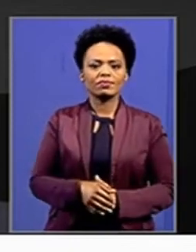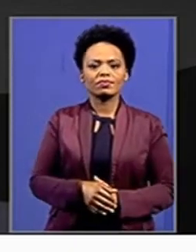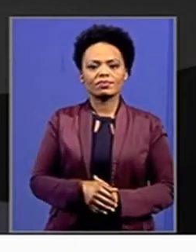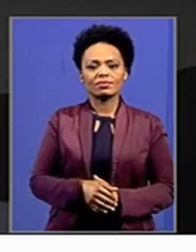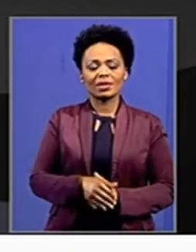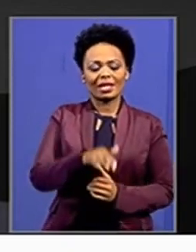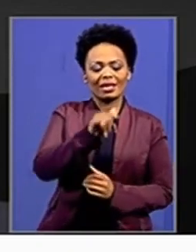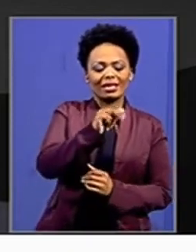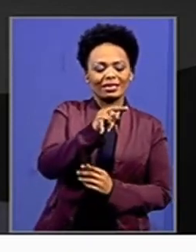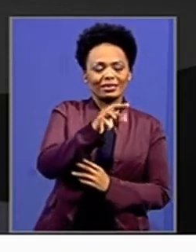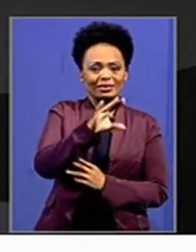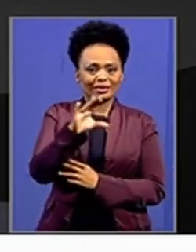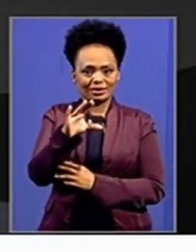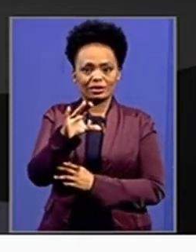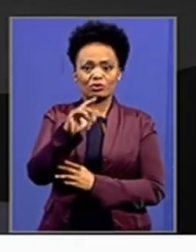is indeed in tatters.